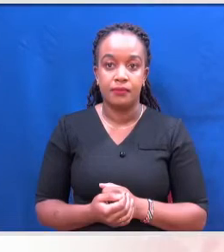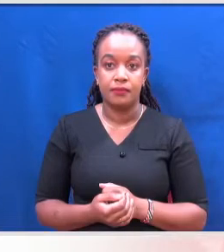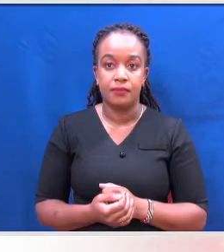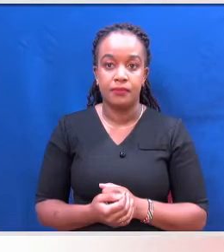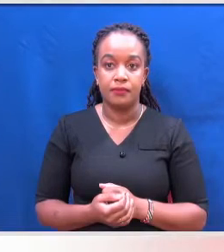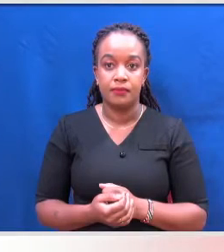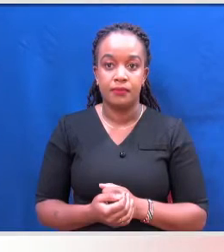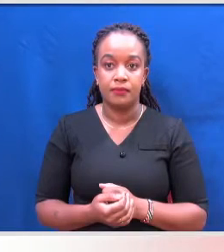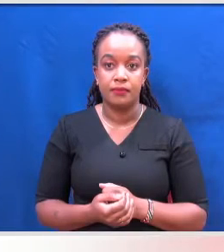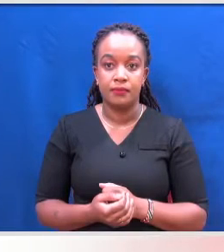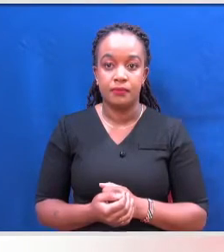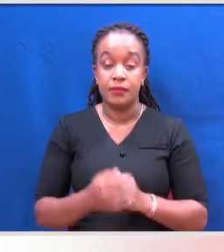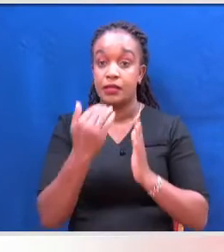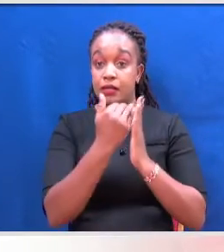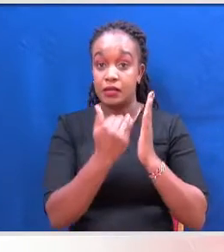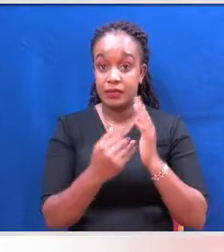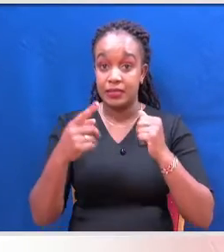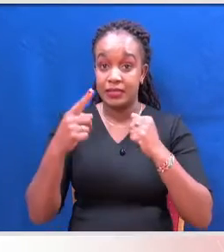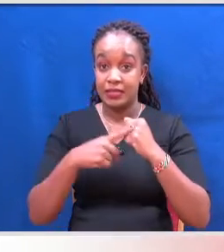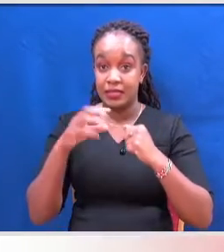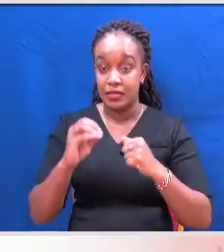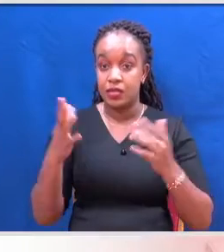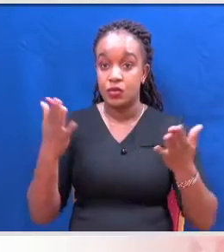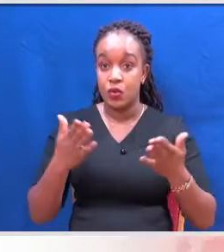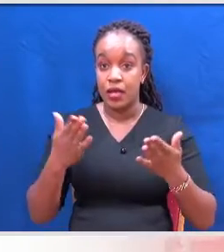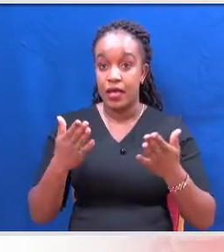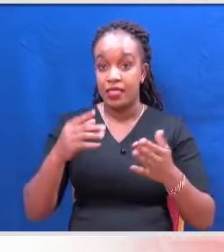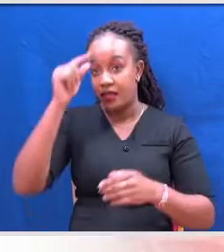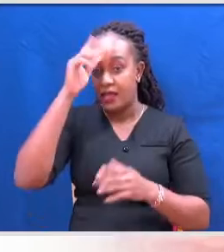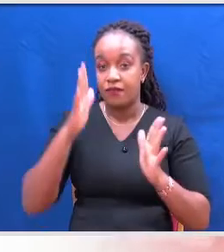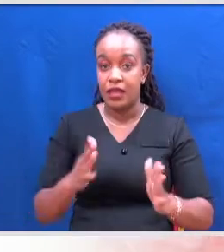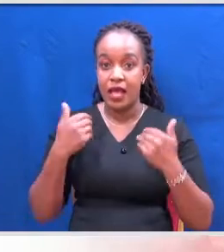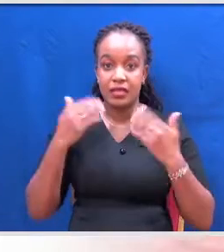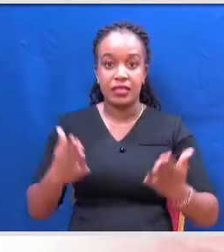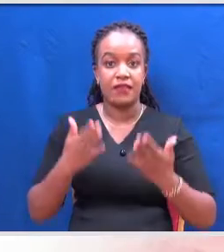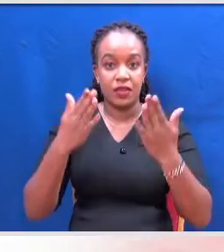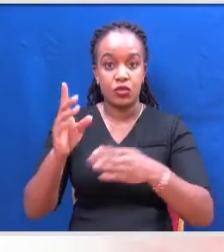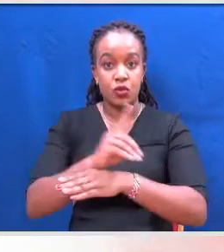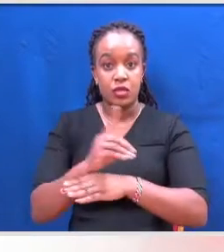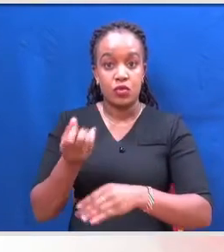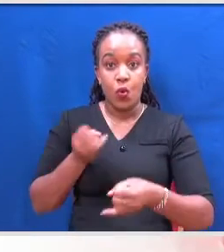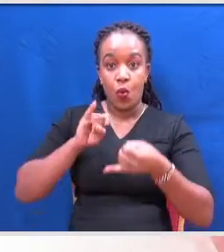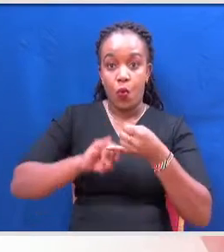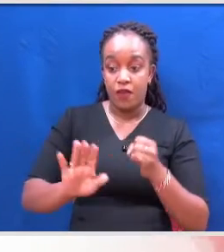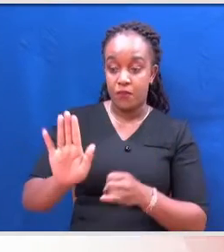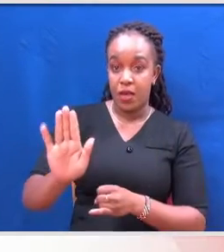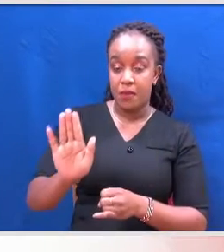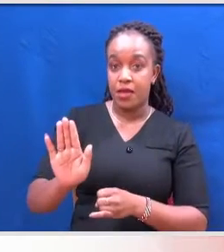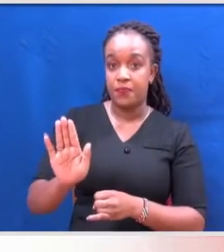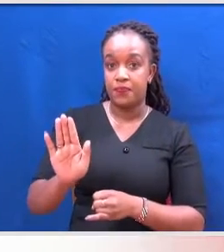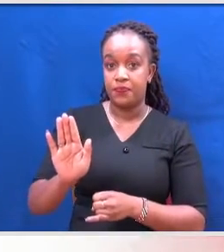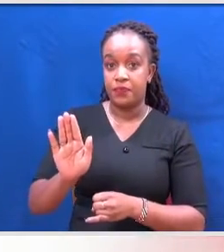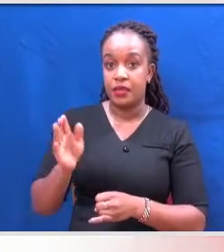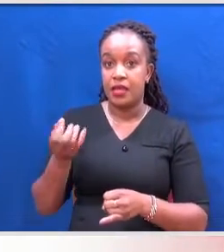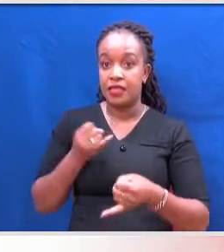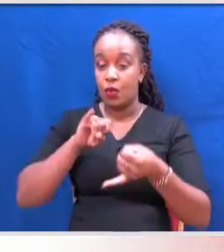At paragraph 60 is where now the governor has really delegated his duties to his wife, Ms. Khaira Omar. What do you